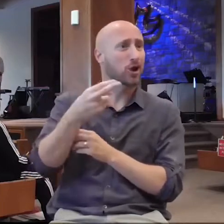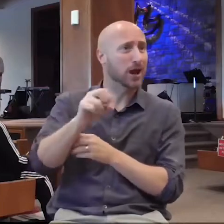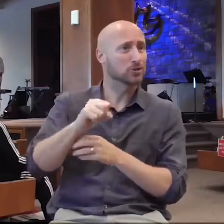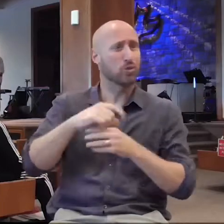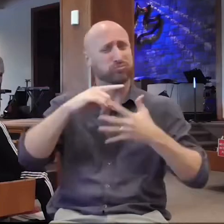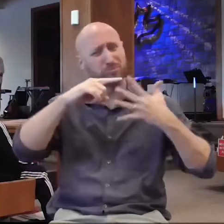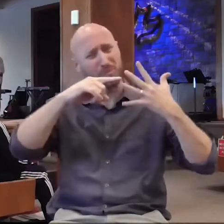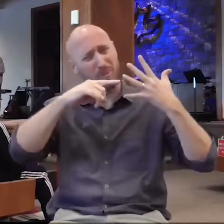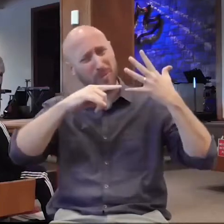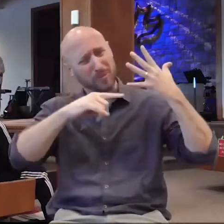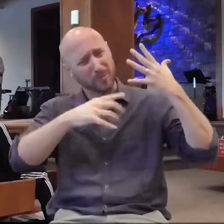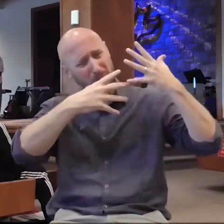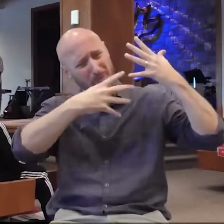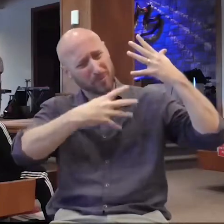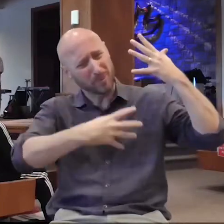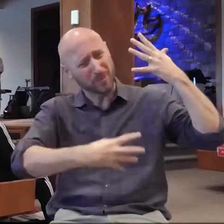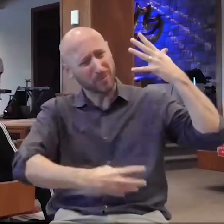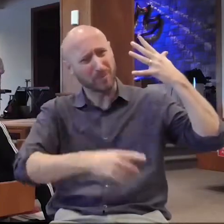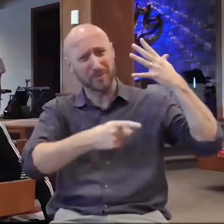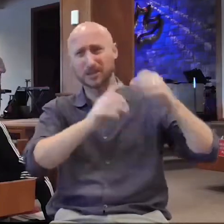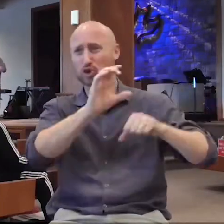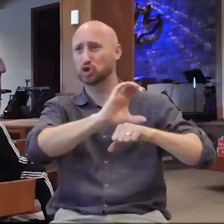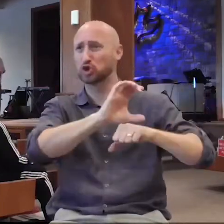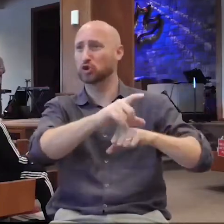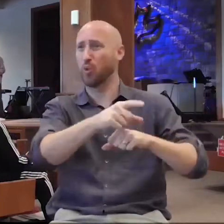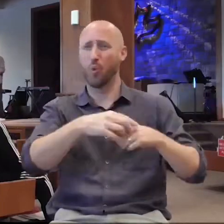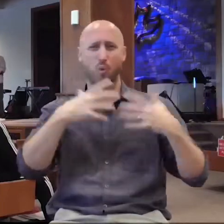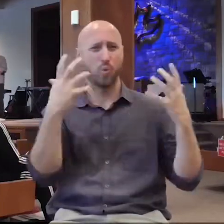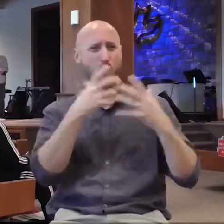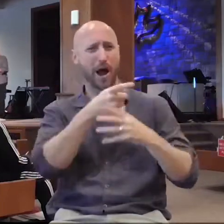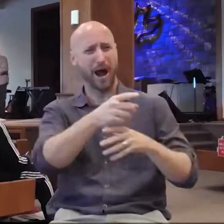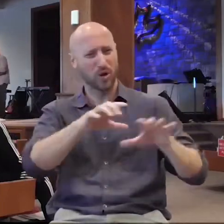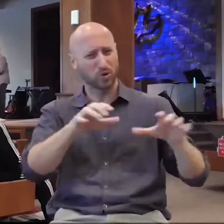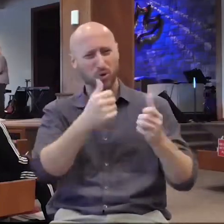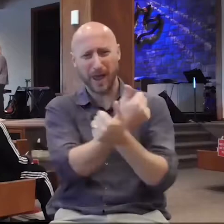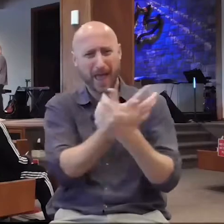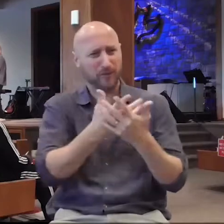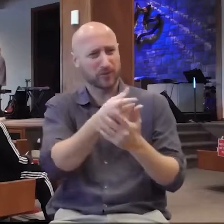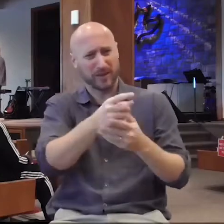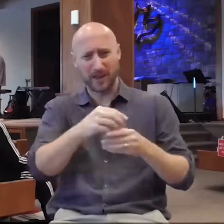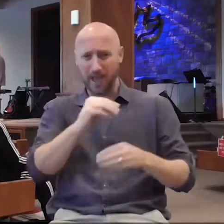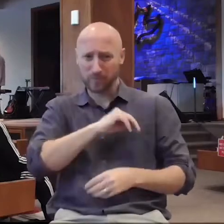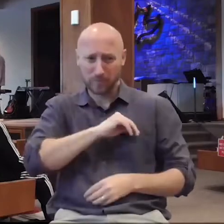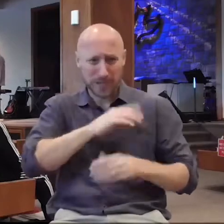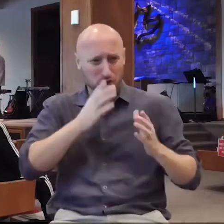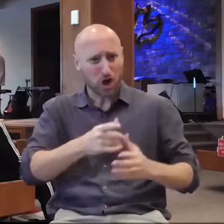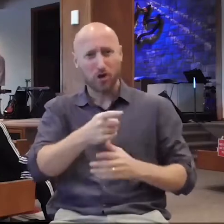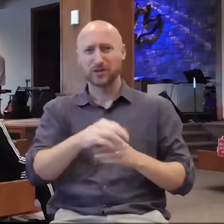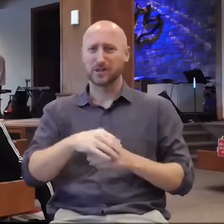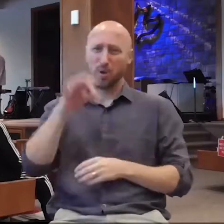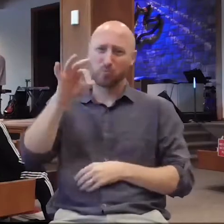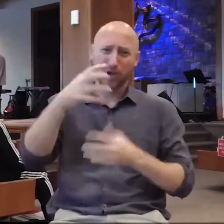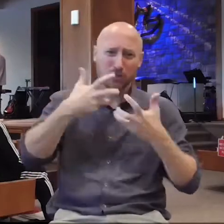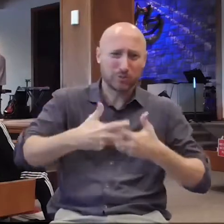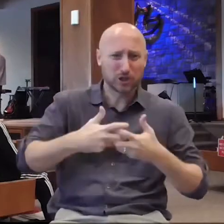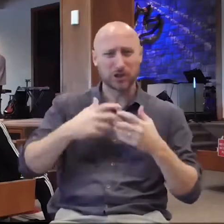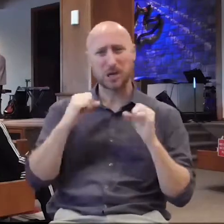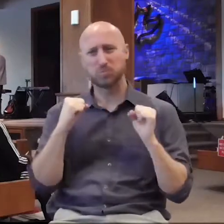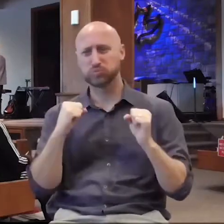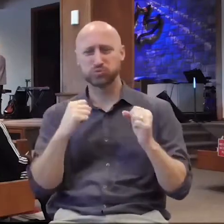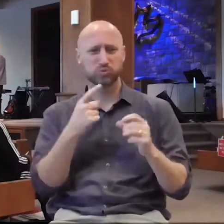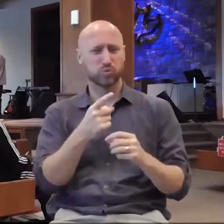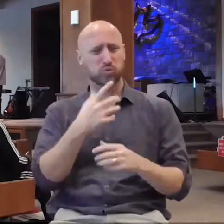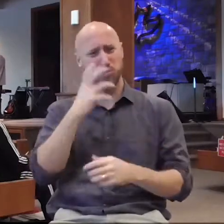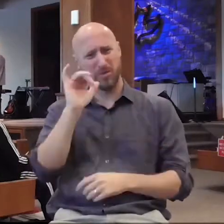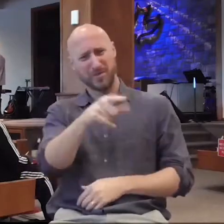look at that church and say, man, this church is doing it. There's missionaries, a lean, mean preaching machine. Look at this. This is the